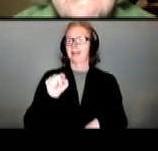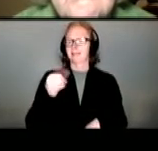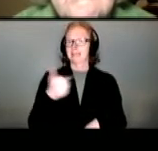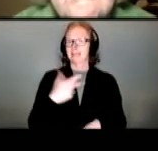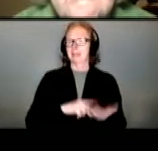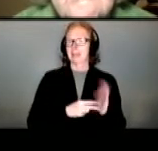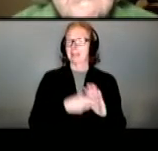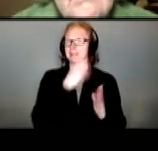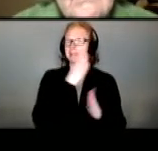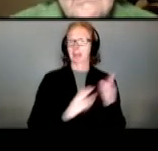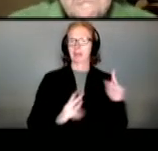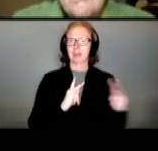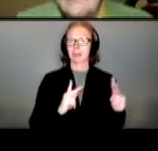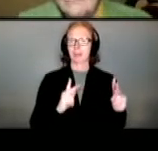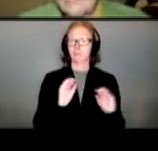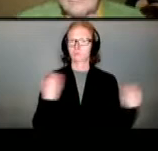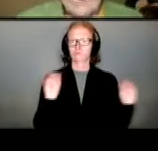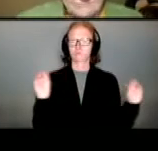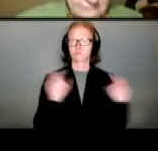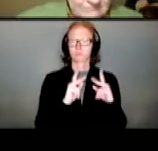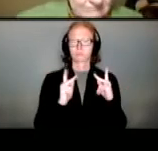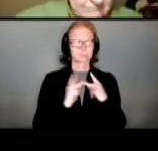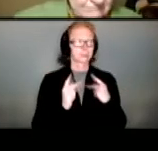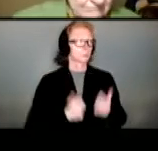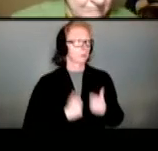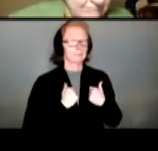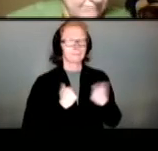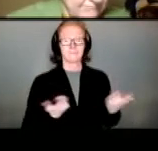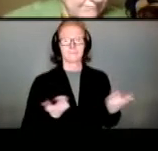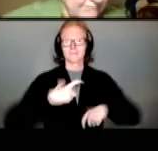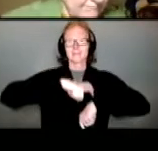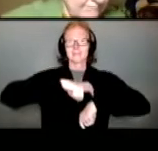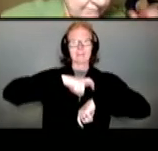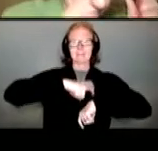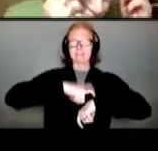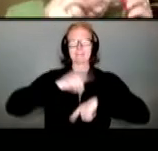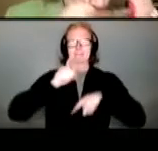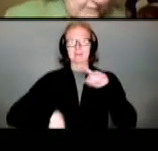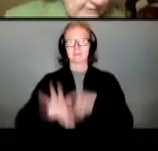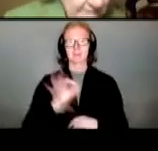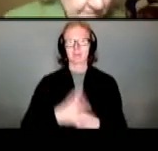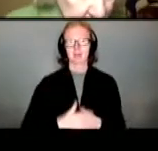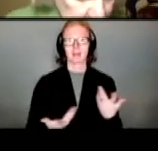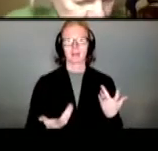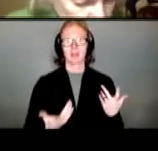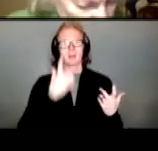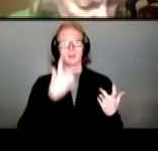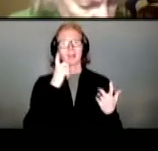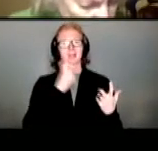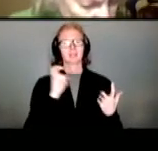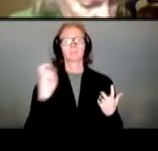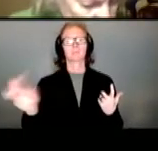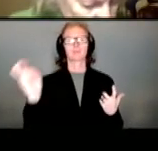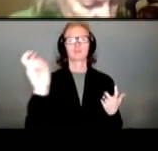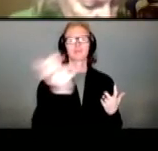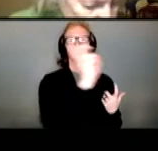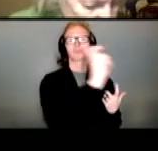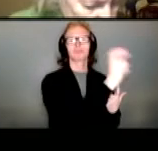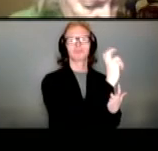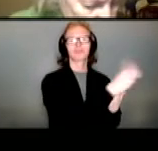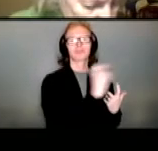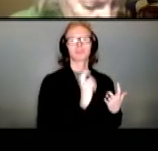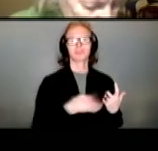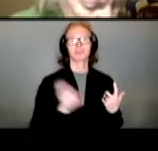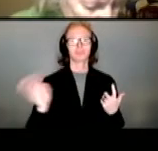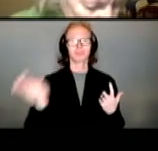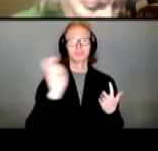Some of the people are not able to find a location in a timely manner because they're living a transient lifestyle and they may not be where